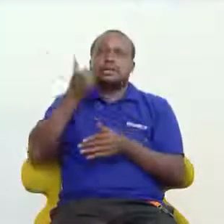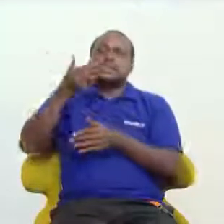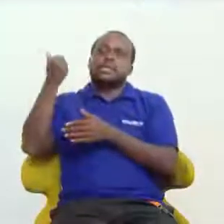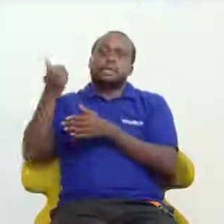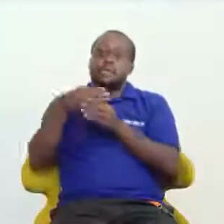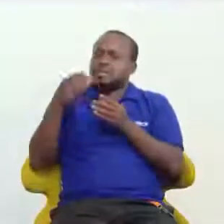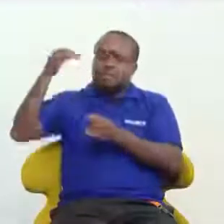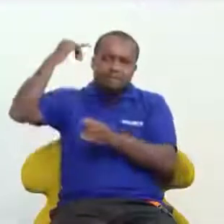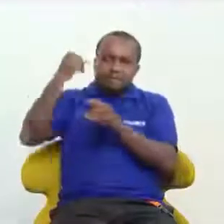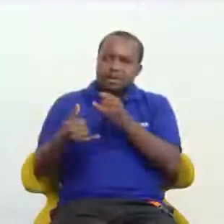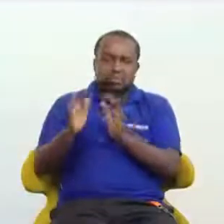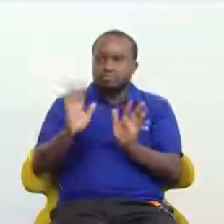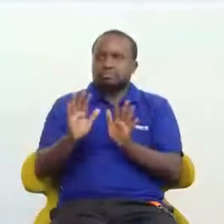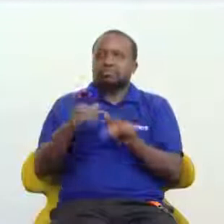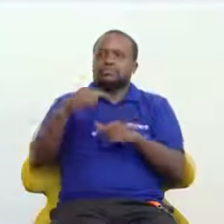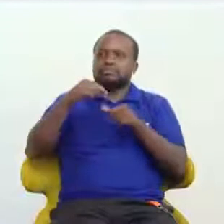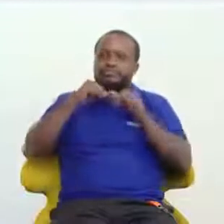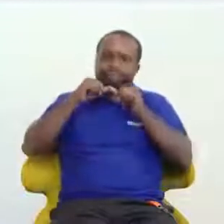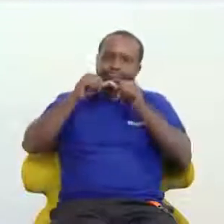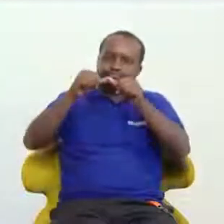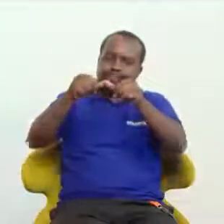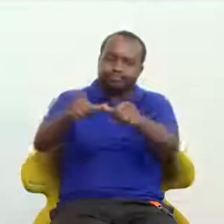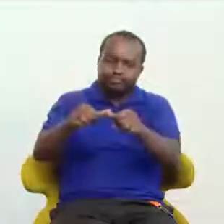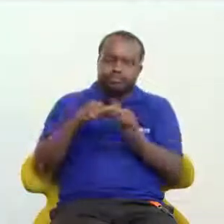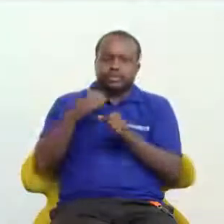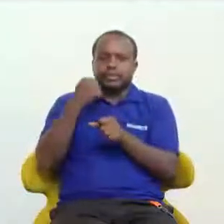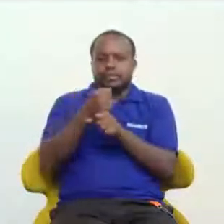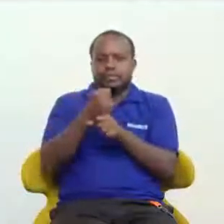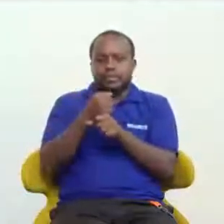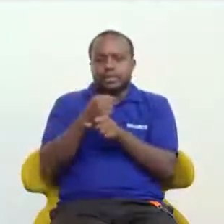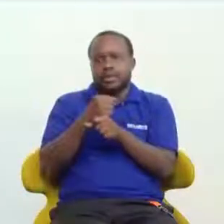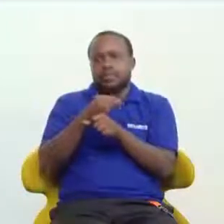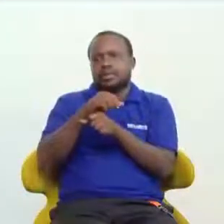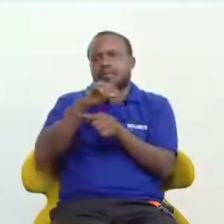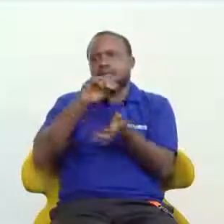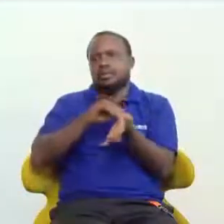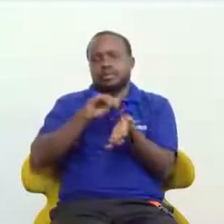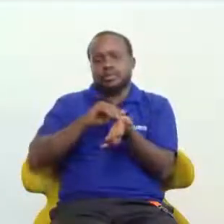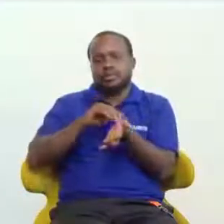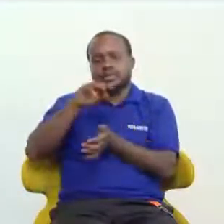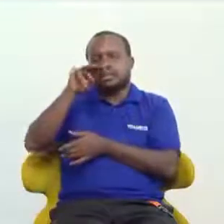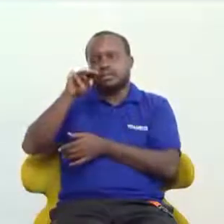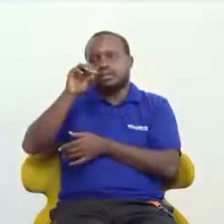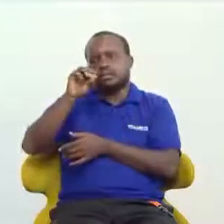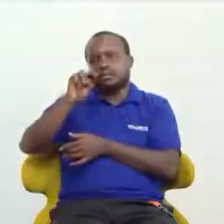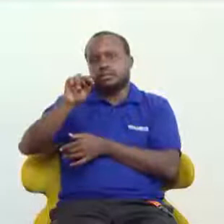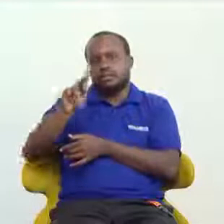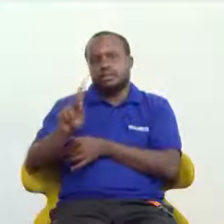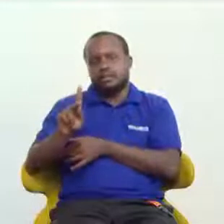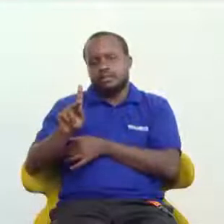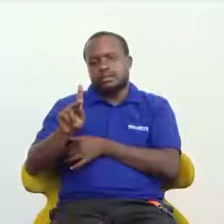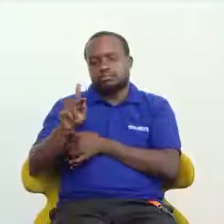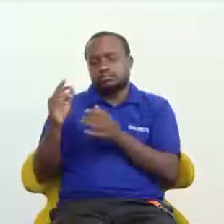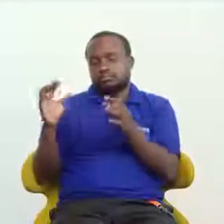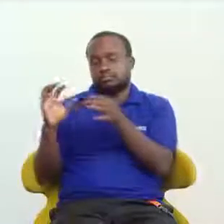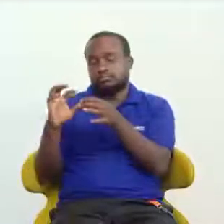we continue to do this work, and we worked with Dr. Ellis Monk, a sociologist and a Harvard professor. And together